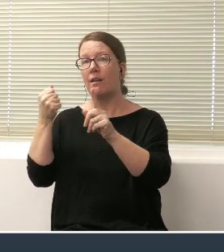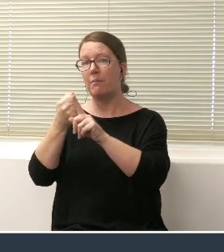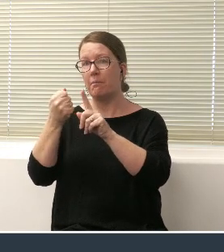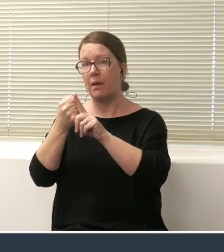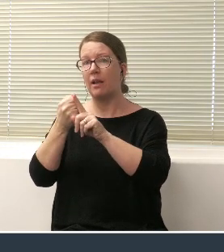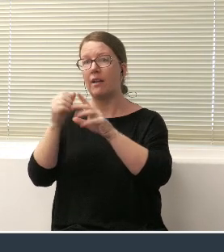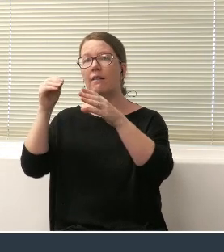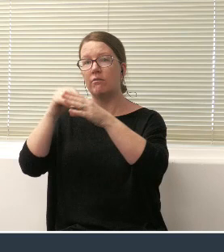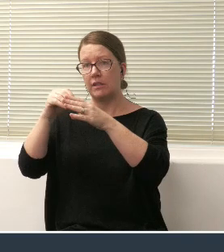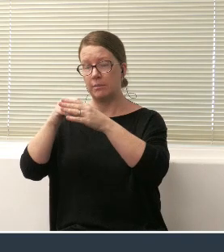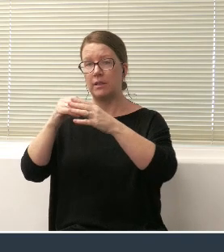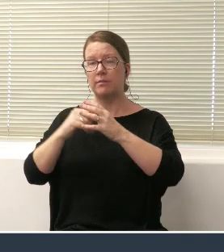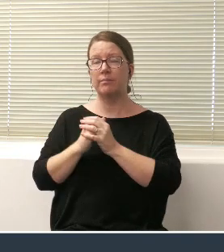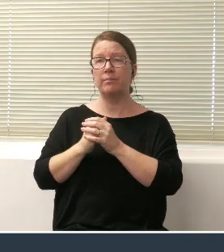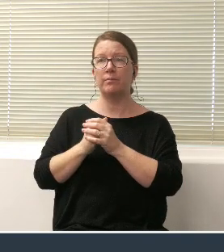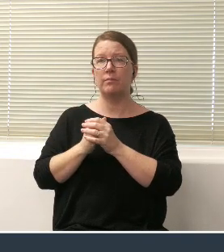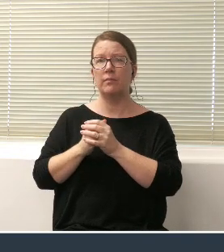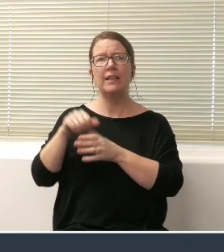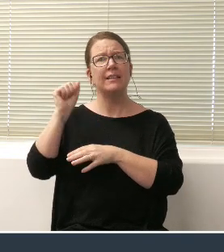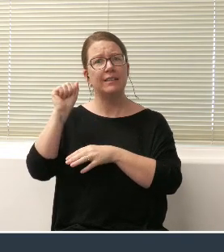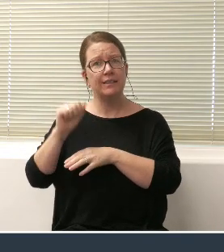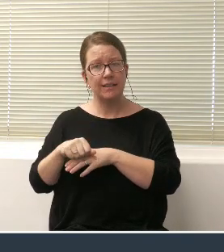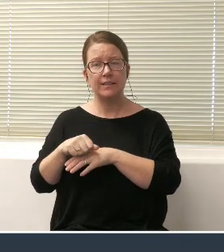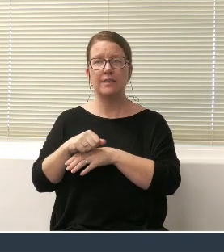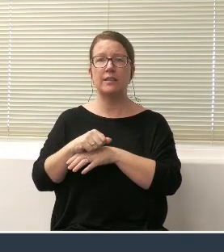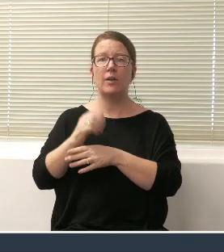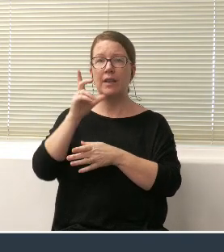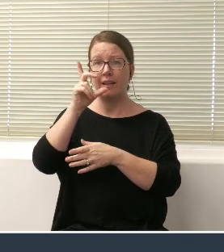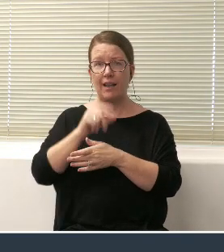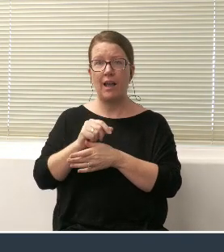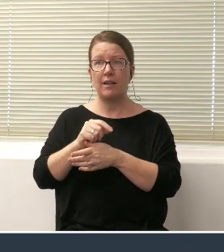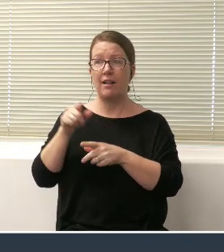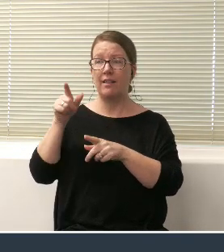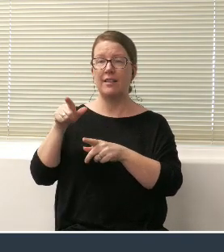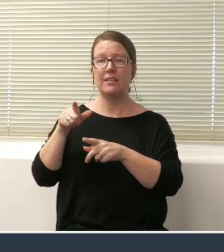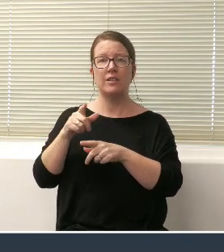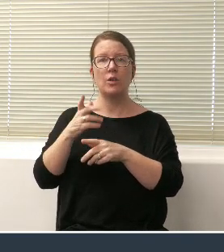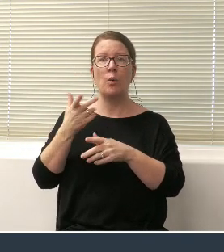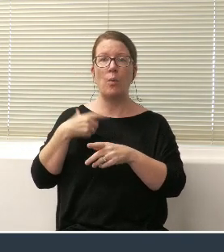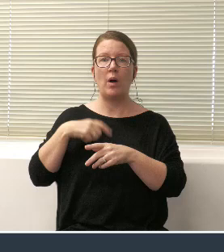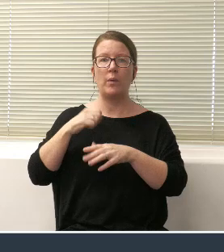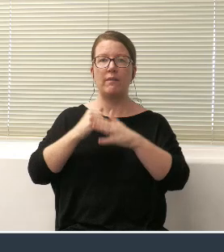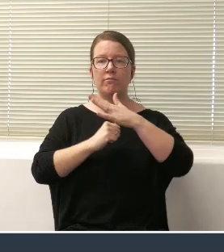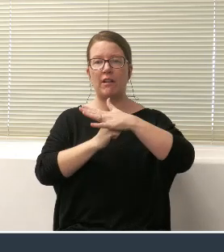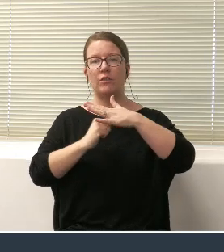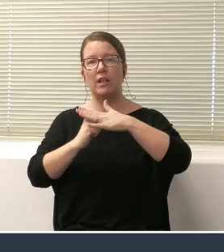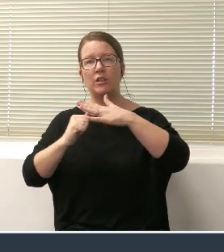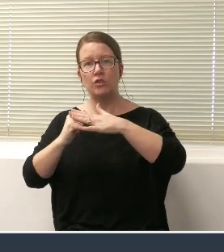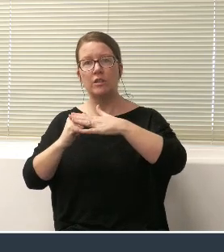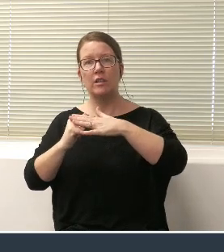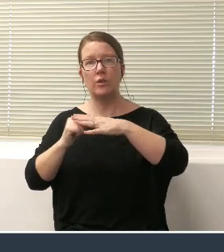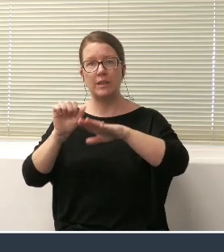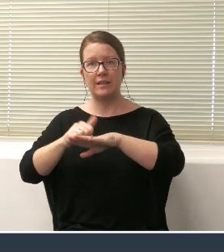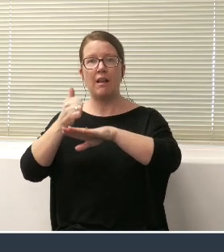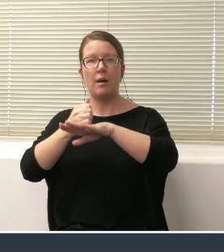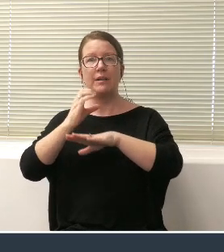Through you, Madam Mayor. Absolutely. This is one of the foundational steps of creating that, and something that I'd be looking at